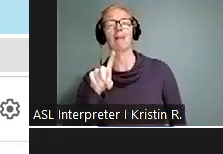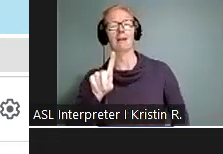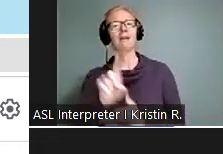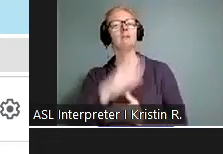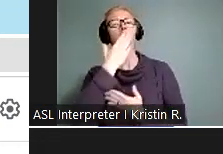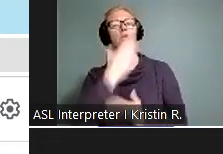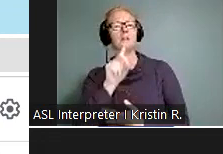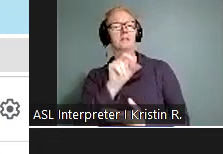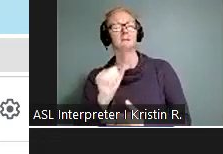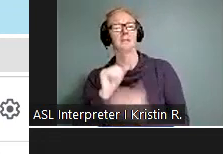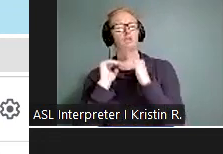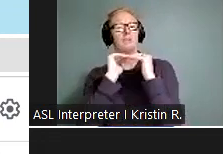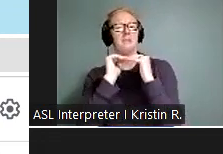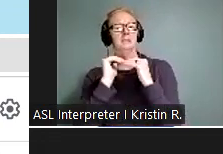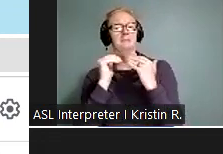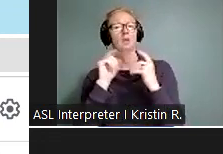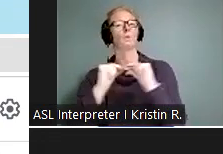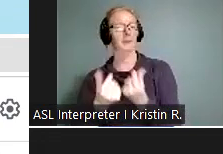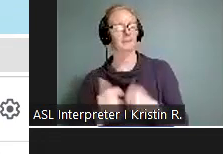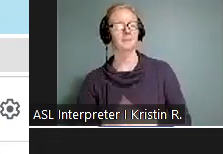disability justice group.